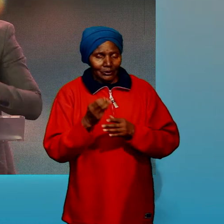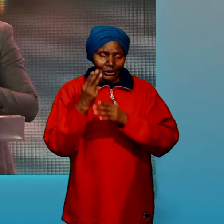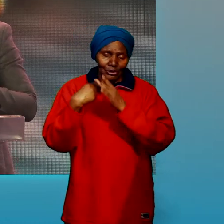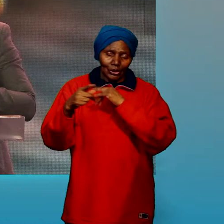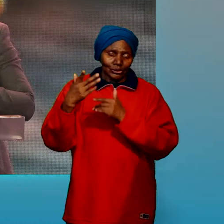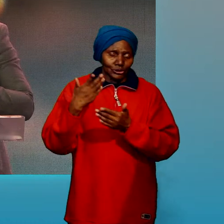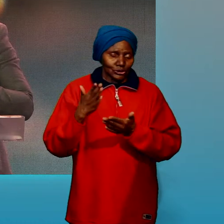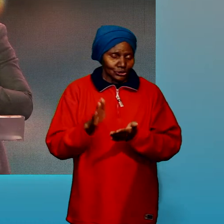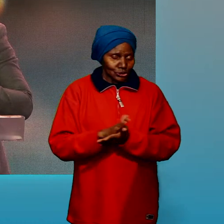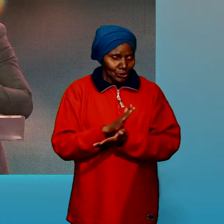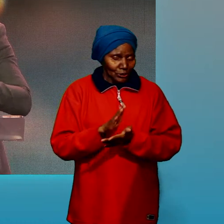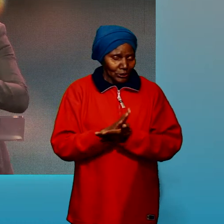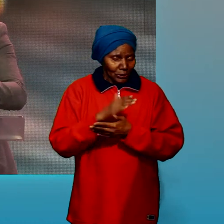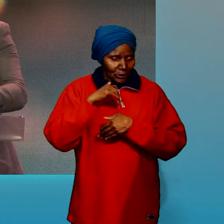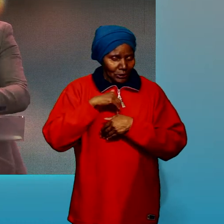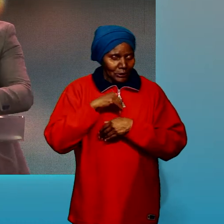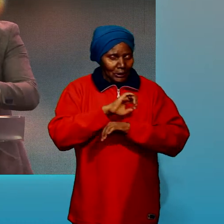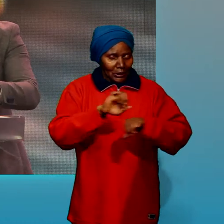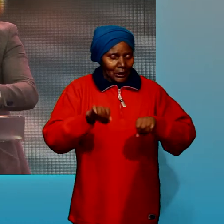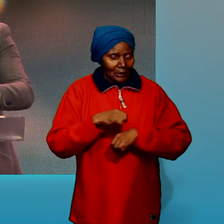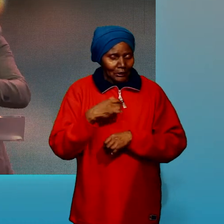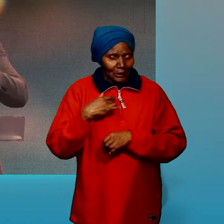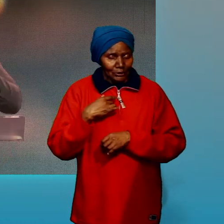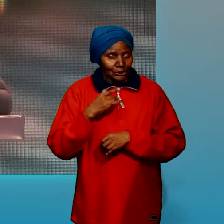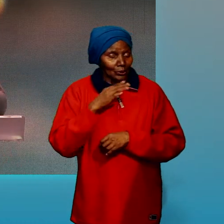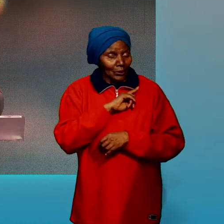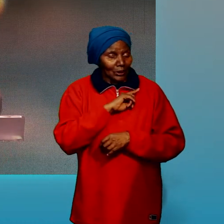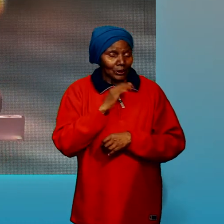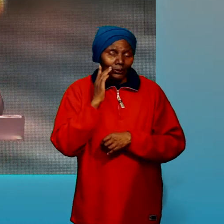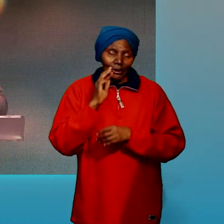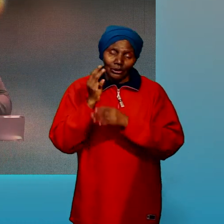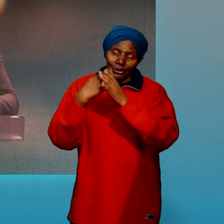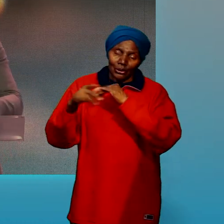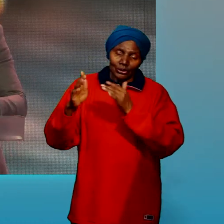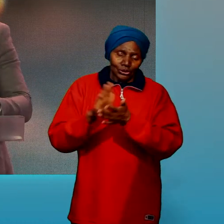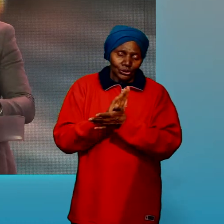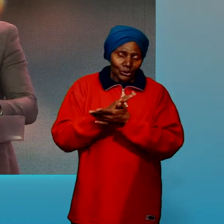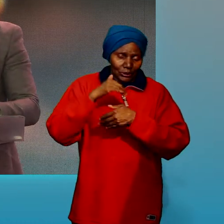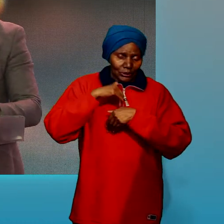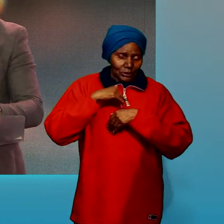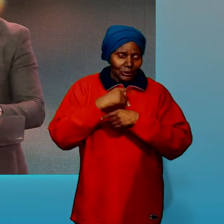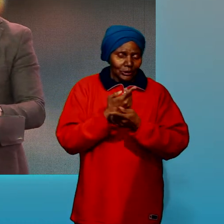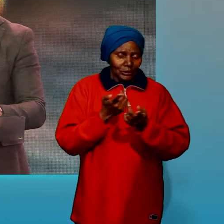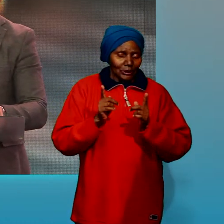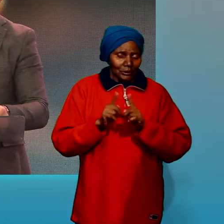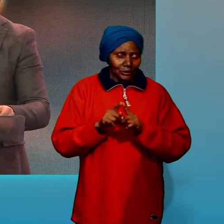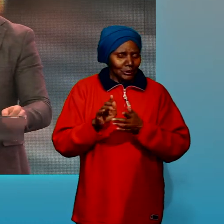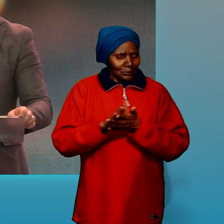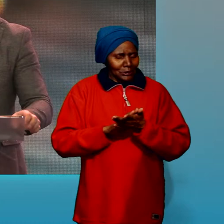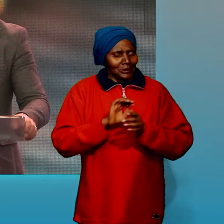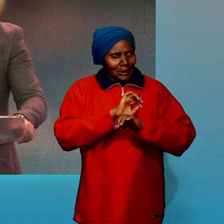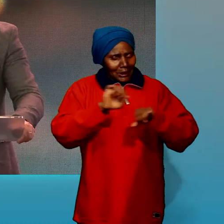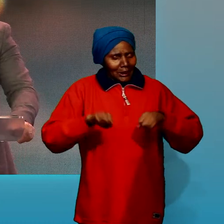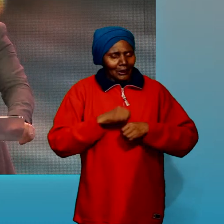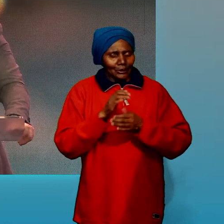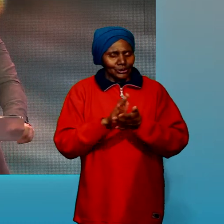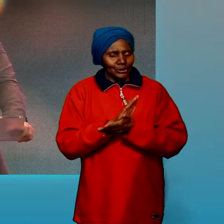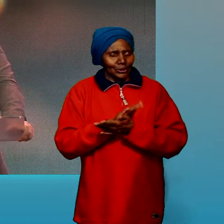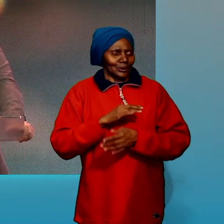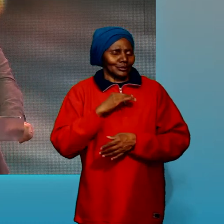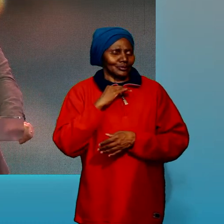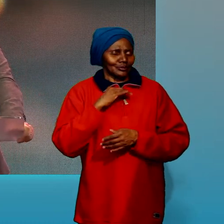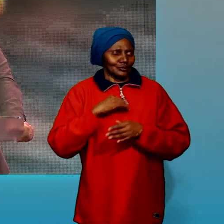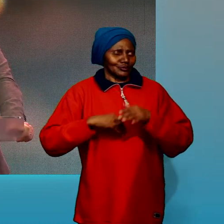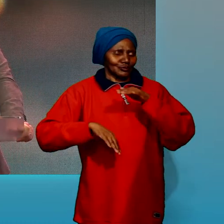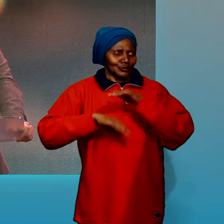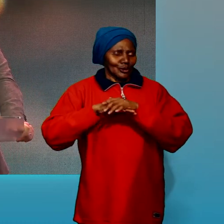in our lives. Because when God's joy is in our lives, our own joy is full. What was